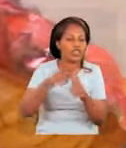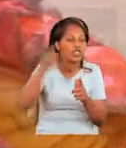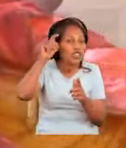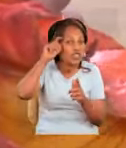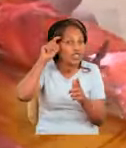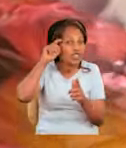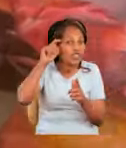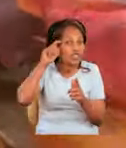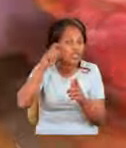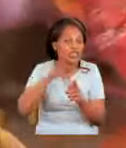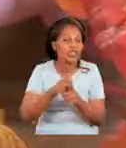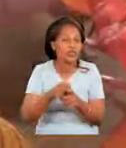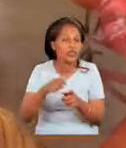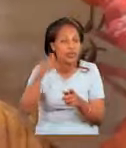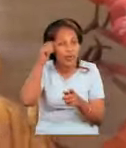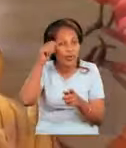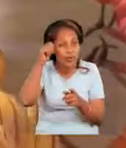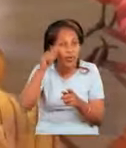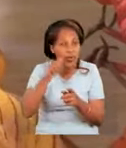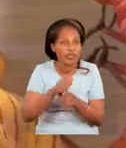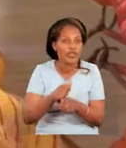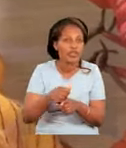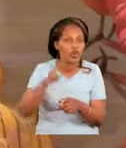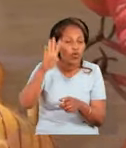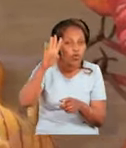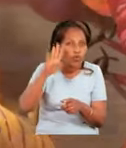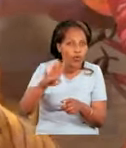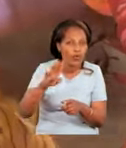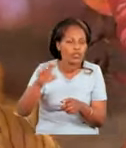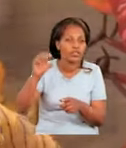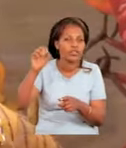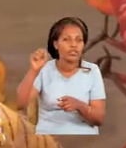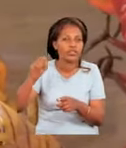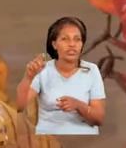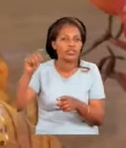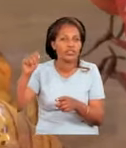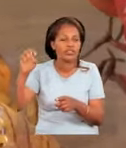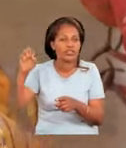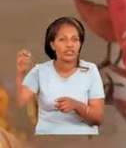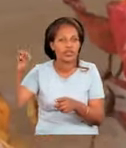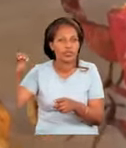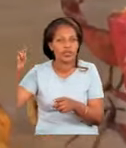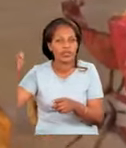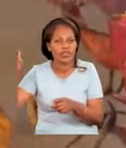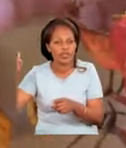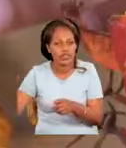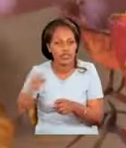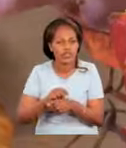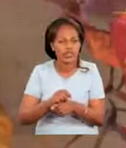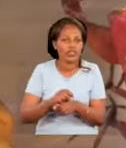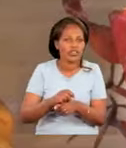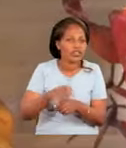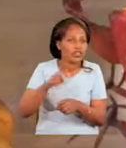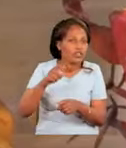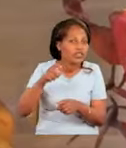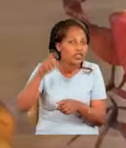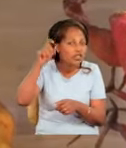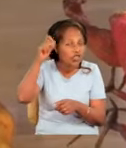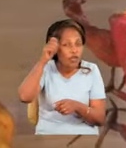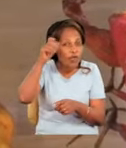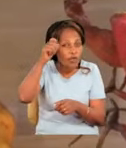This flower has 4 stamens. A stamen has a filament and an